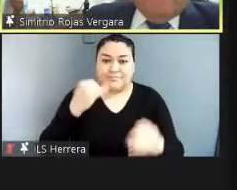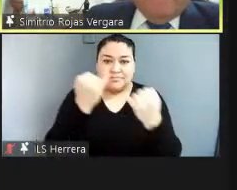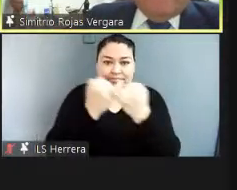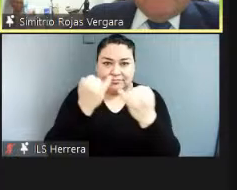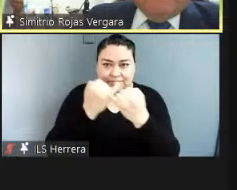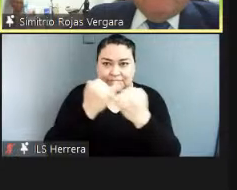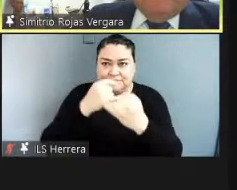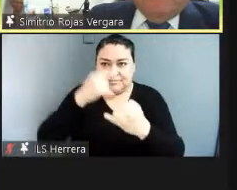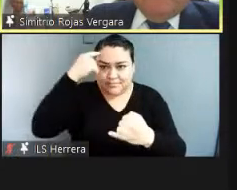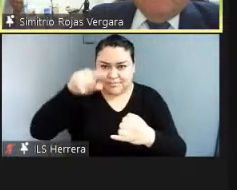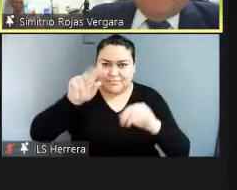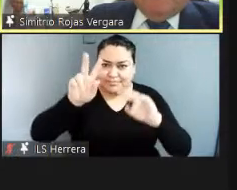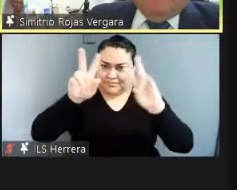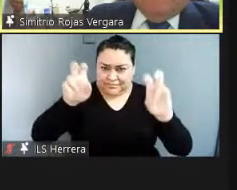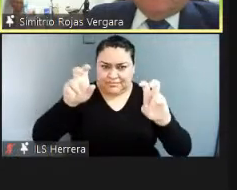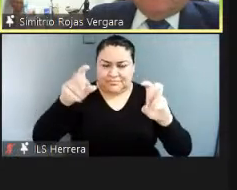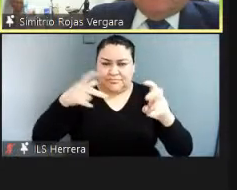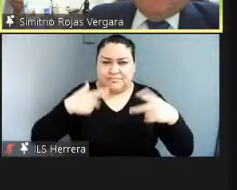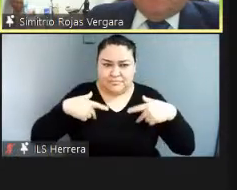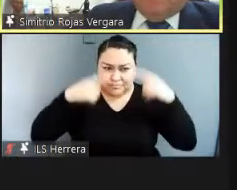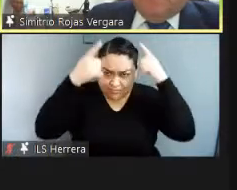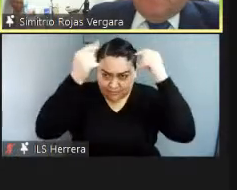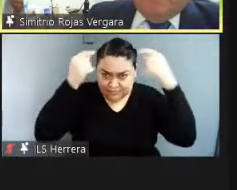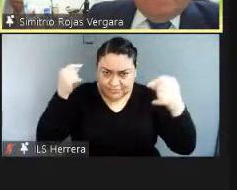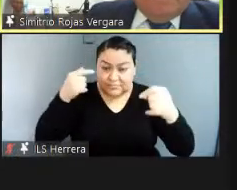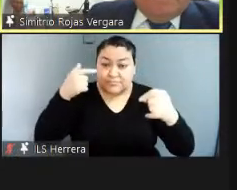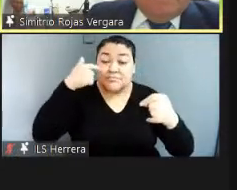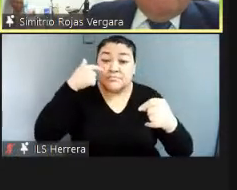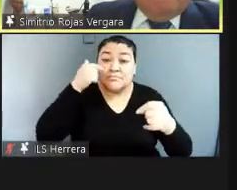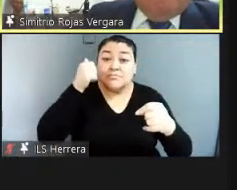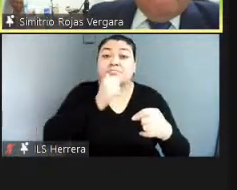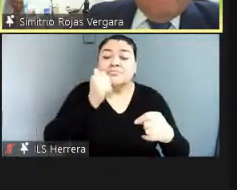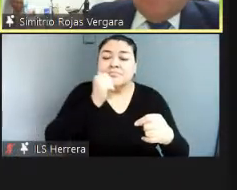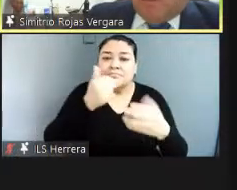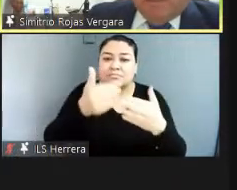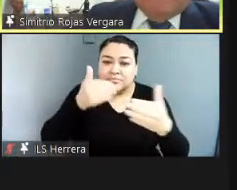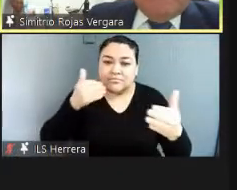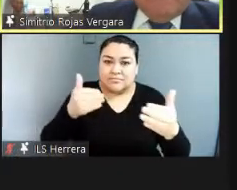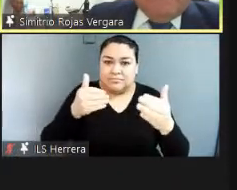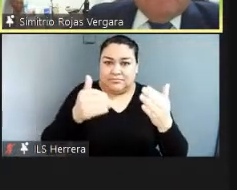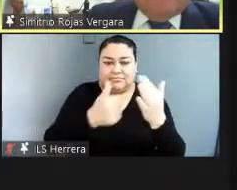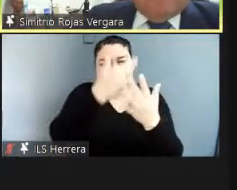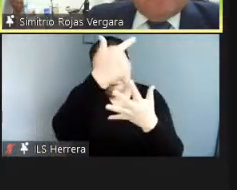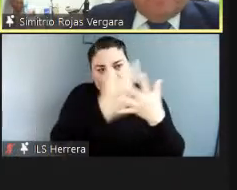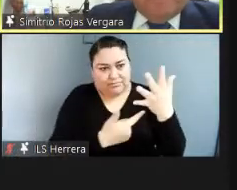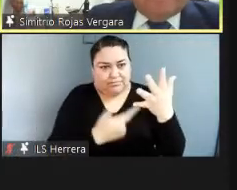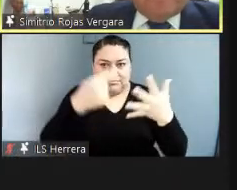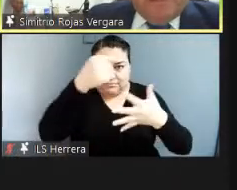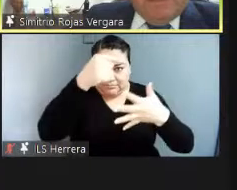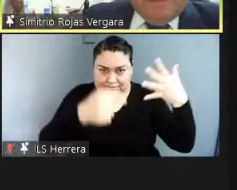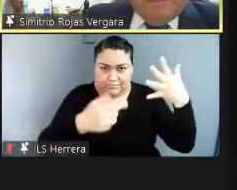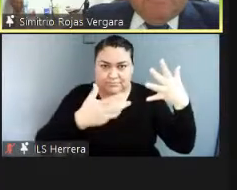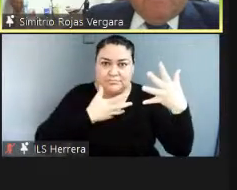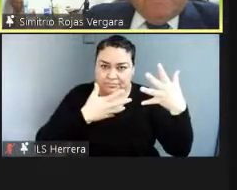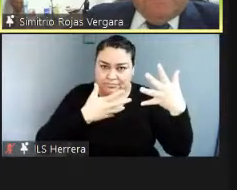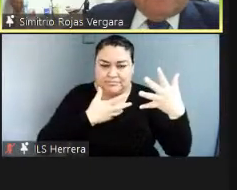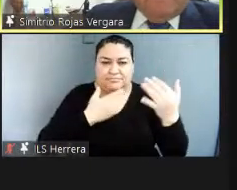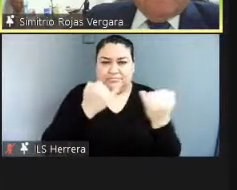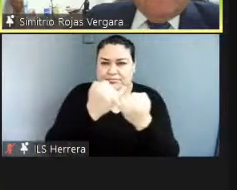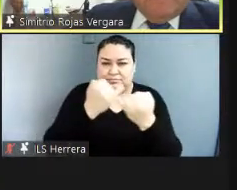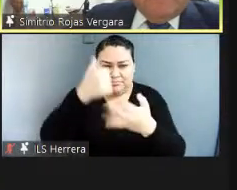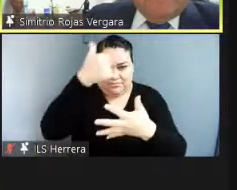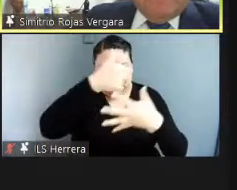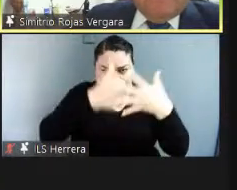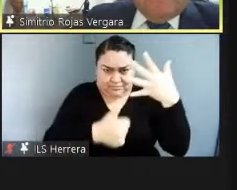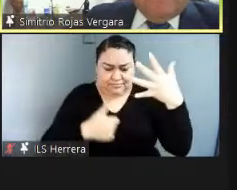Within the profile of the graduate, which is the major reference when designing a curriculum and academic programs,